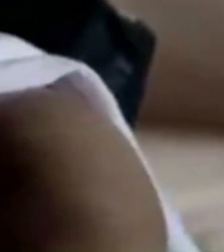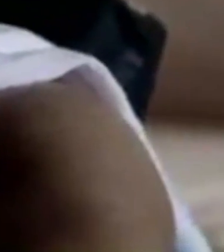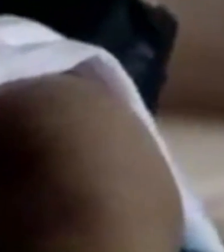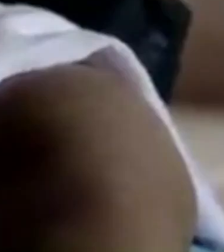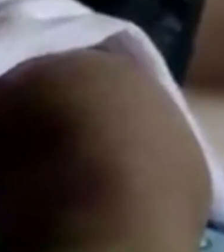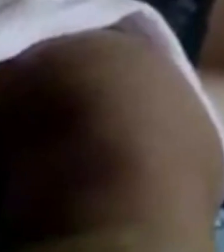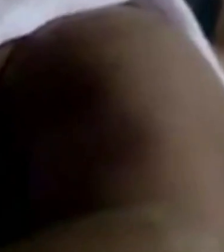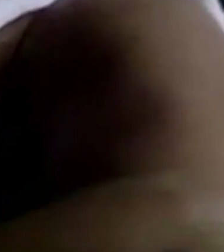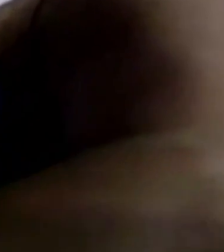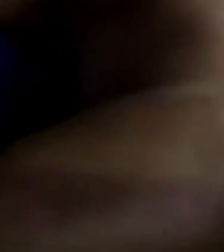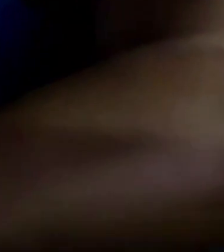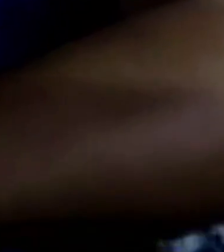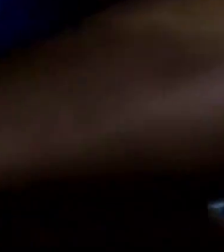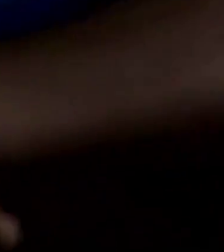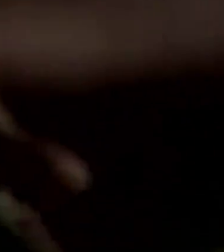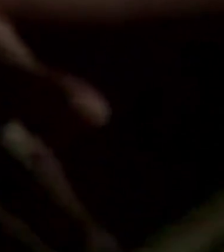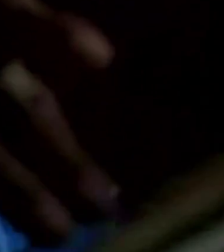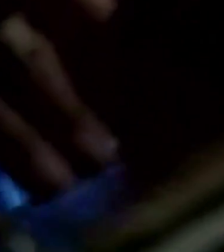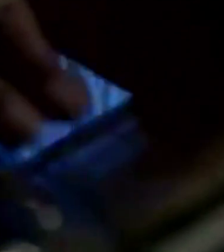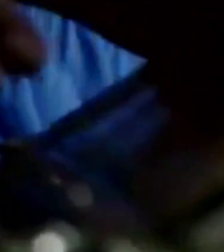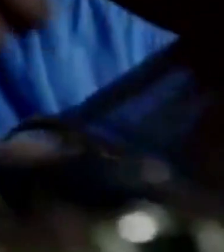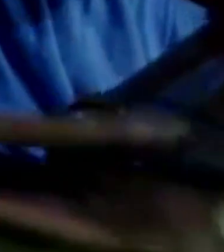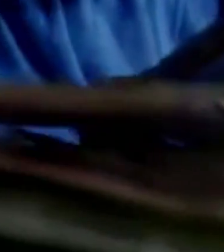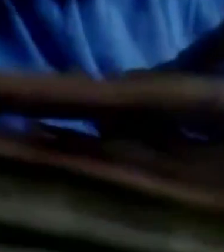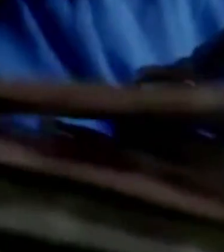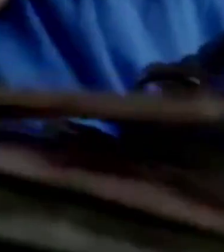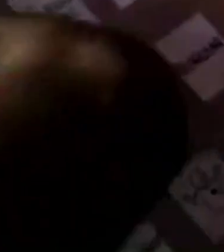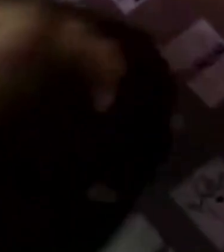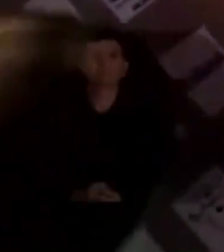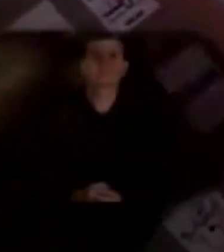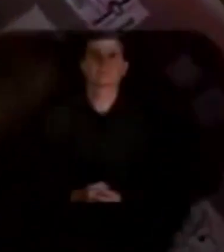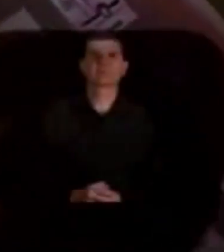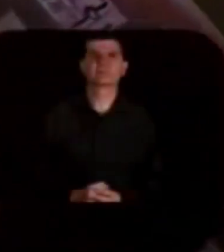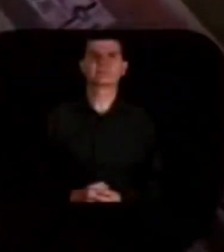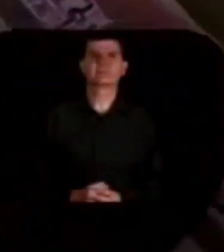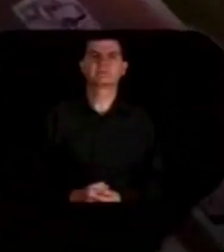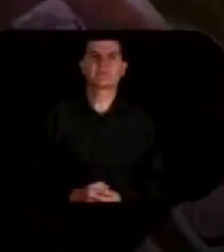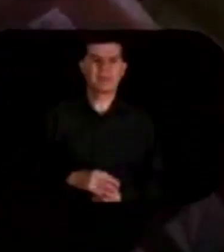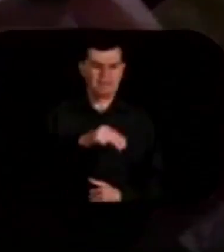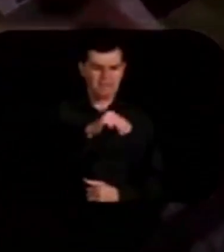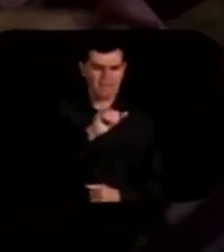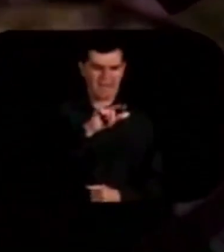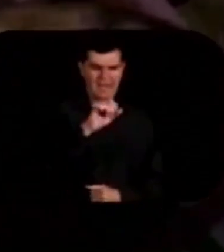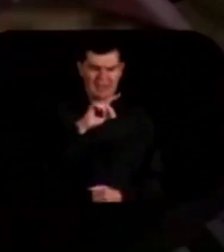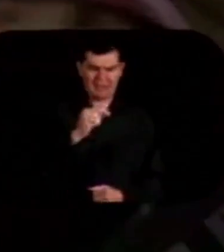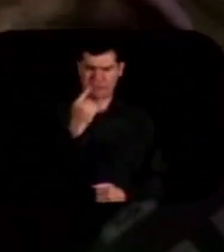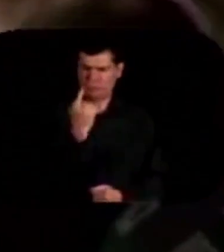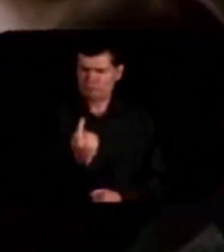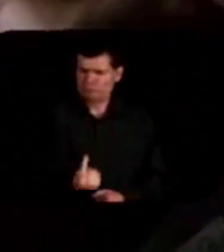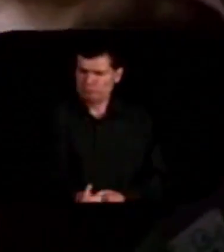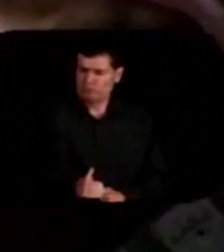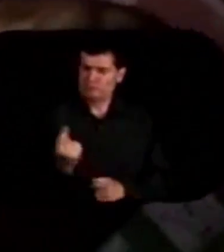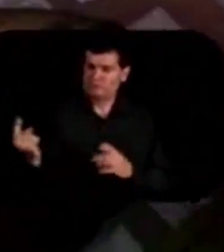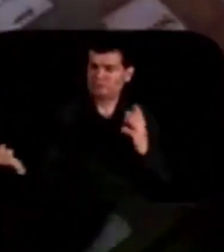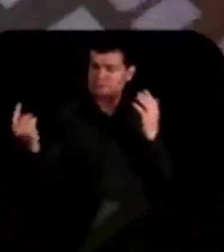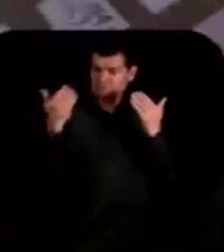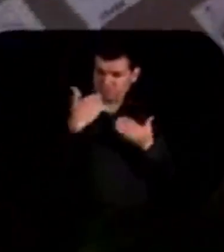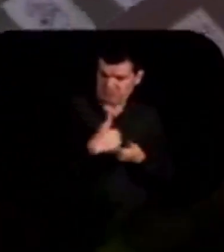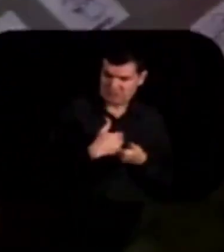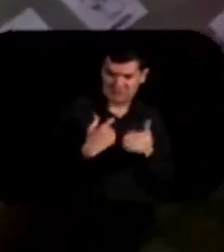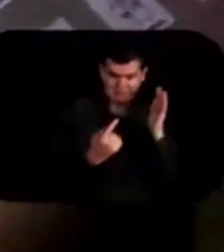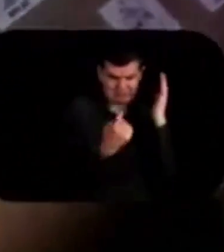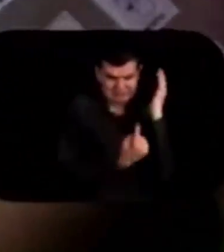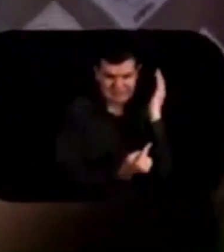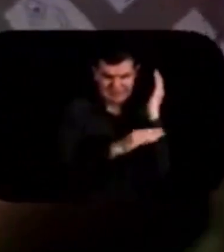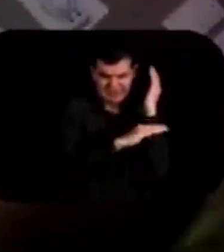Here? Where? Well, Malena came to us when she